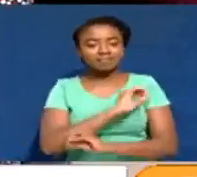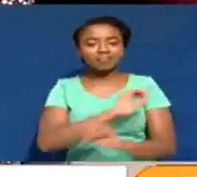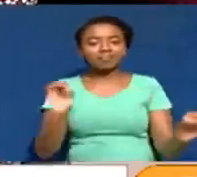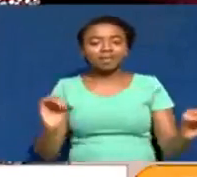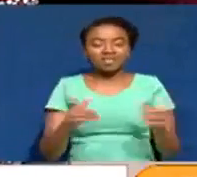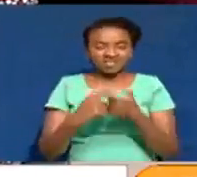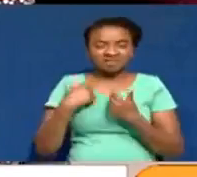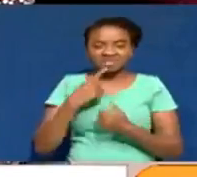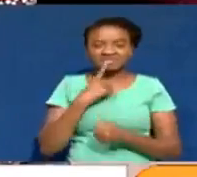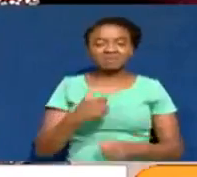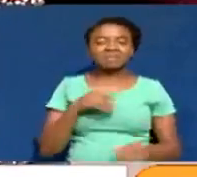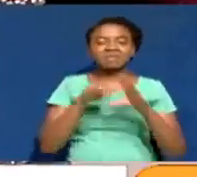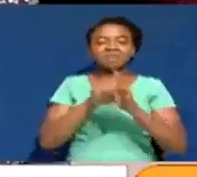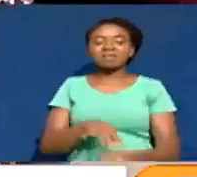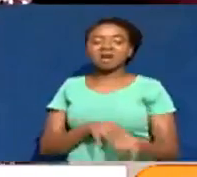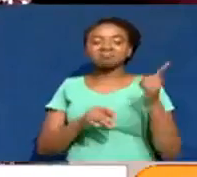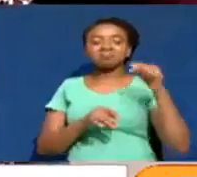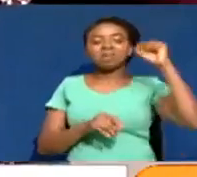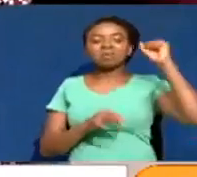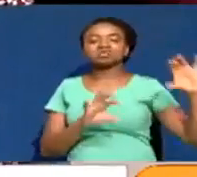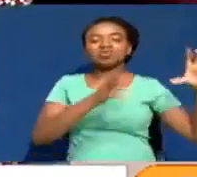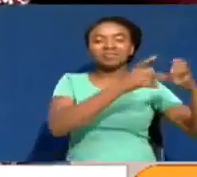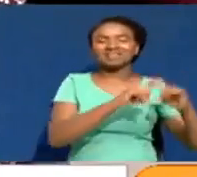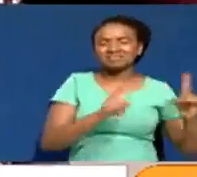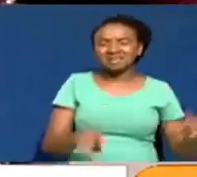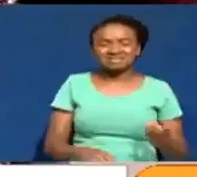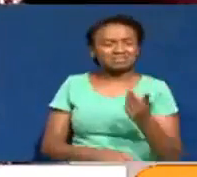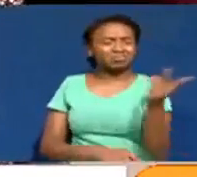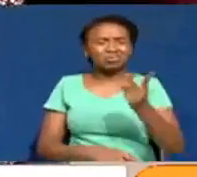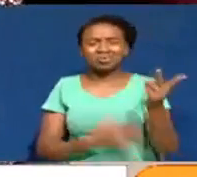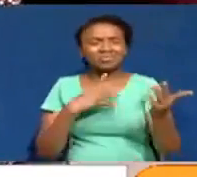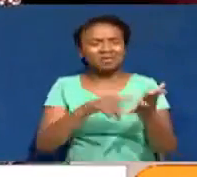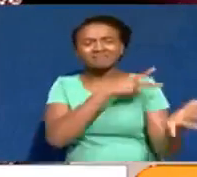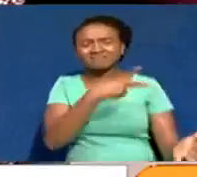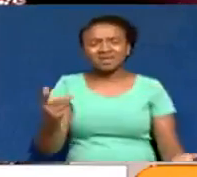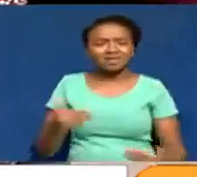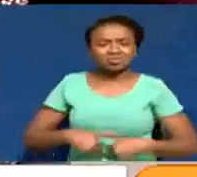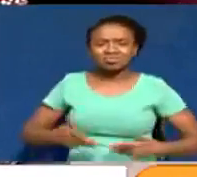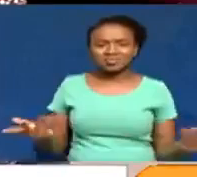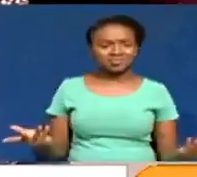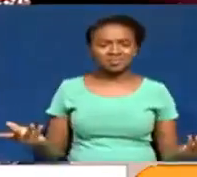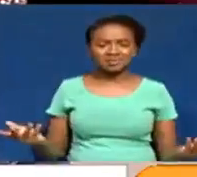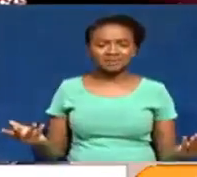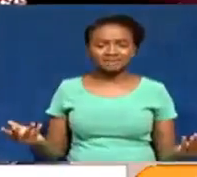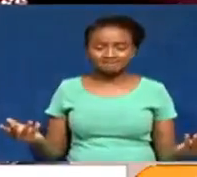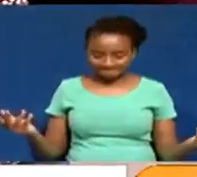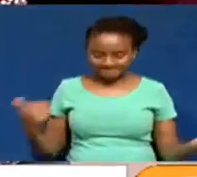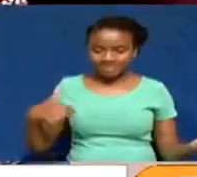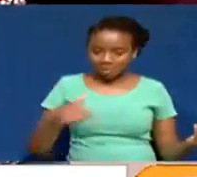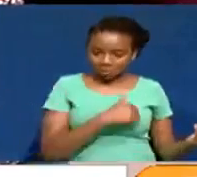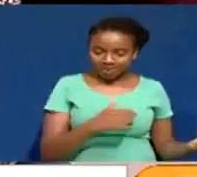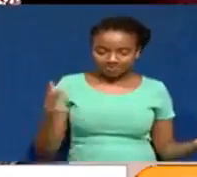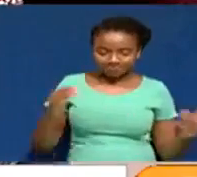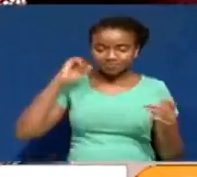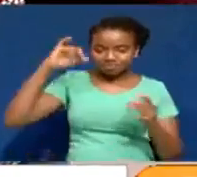to a political party that has clearly, two political parties rather, that have clearly failed me as a young Kenyan? No, we are not a political party.